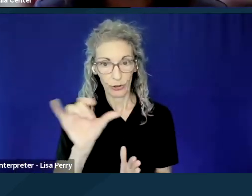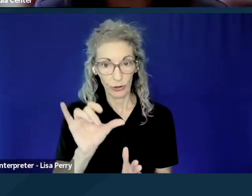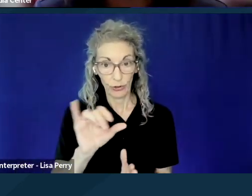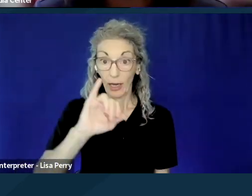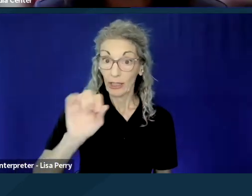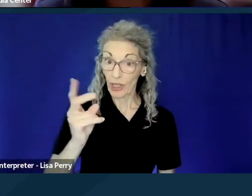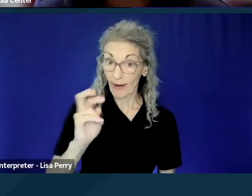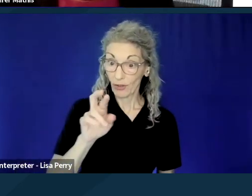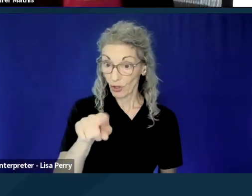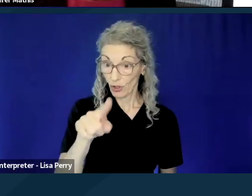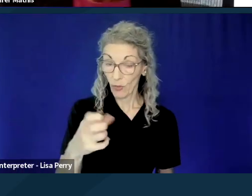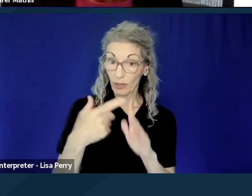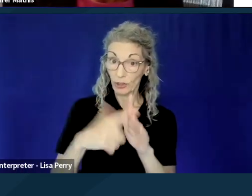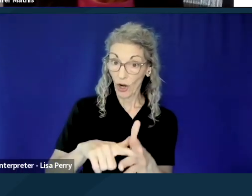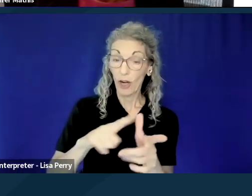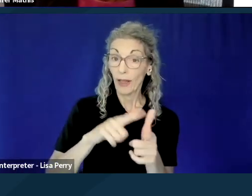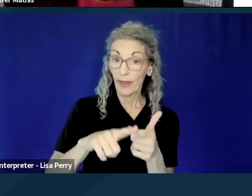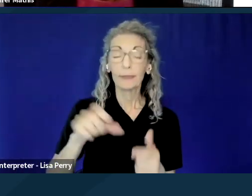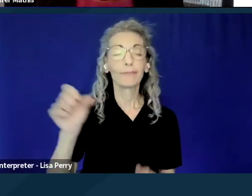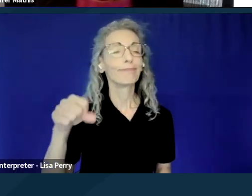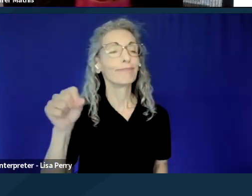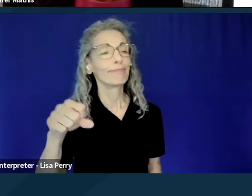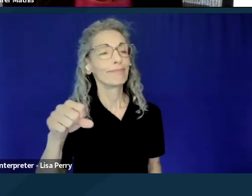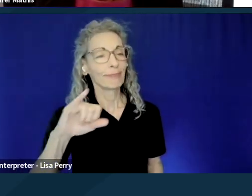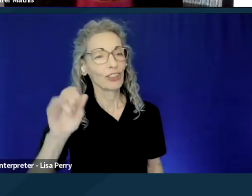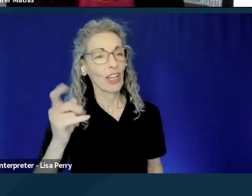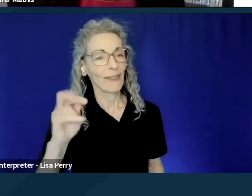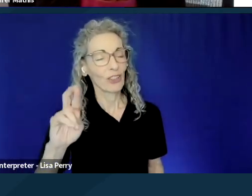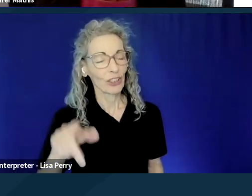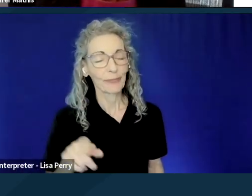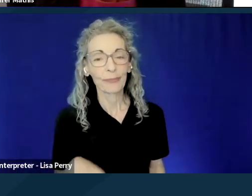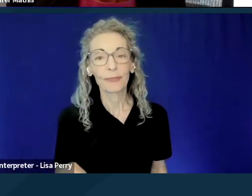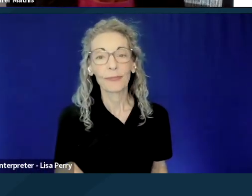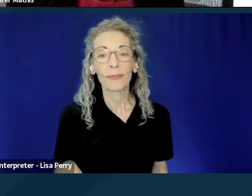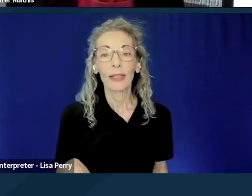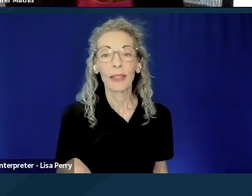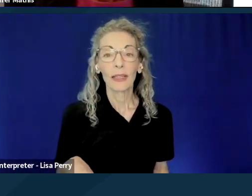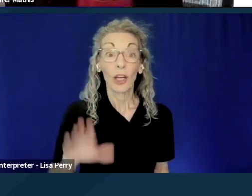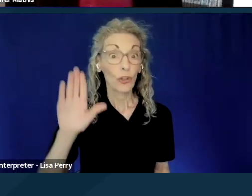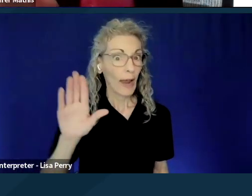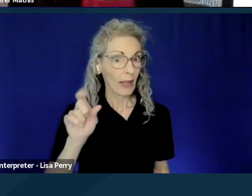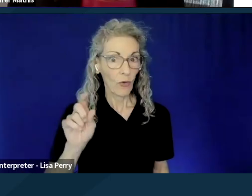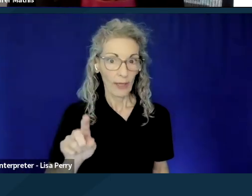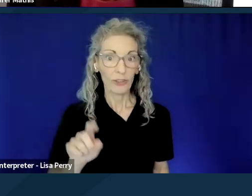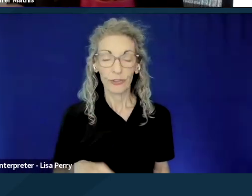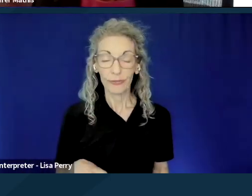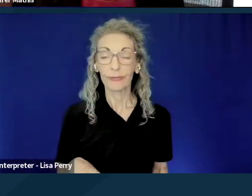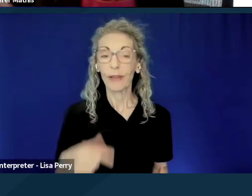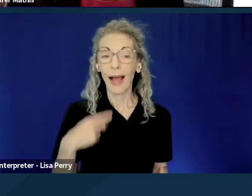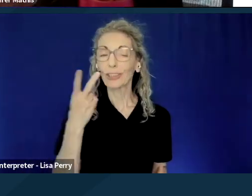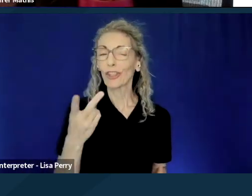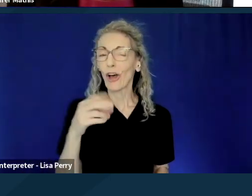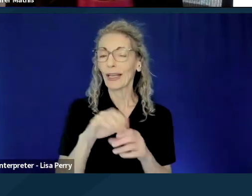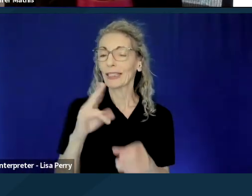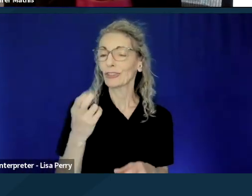and then, Yeah. yeah. Uh, So that's a great question. I saw it in the chat and I